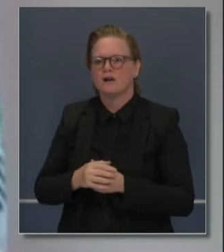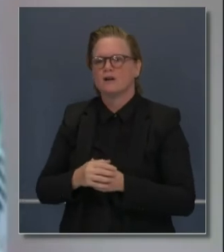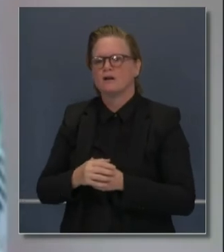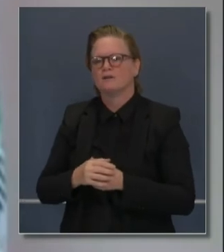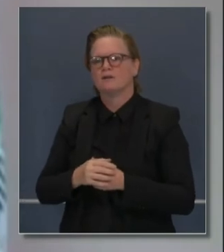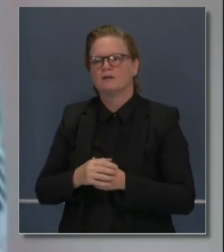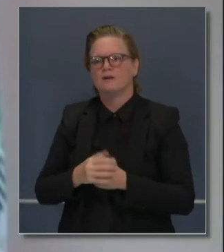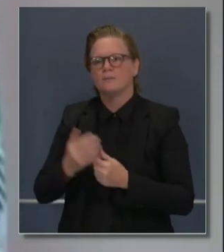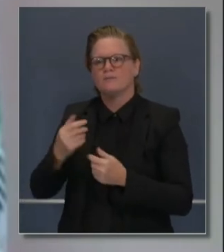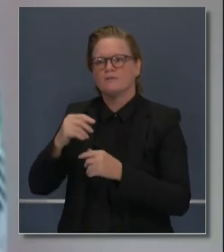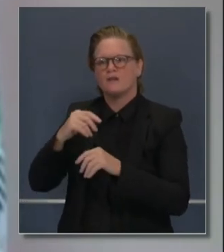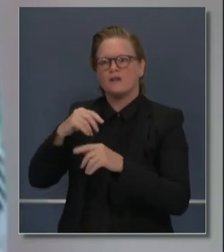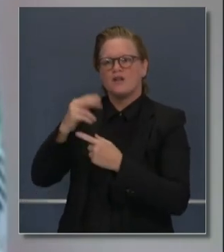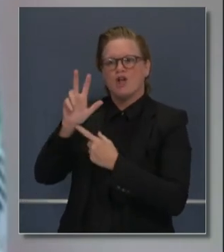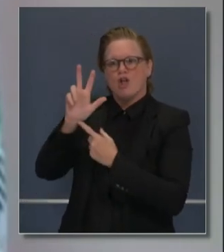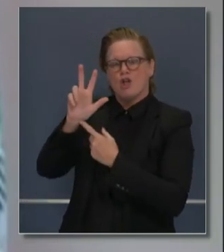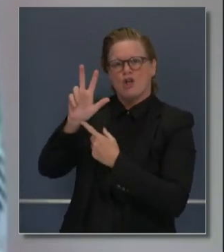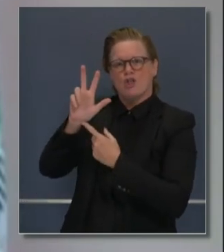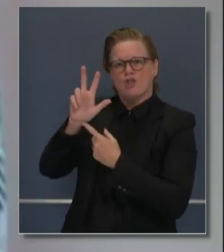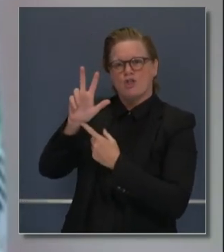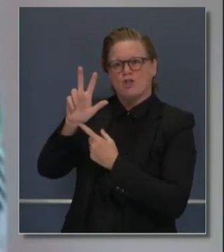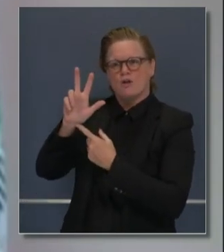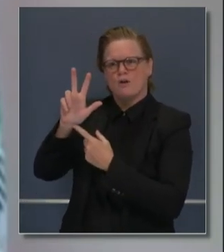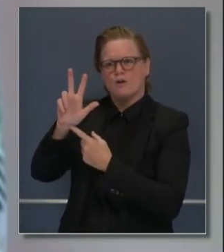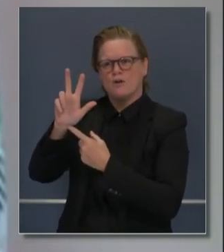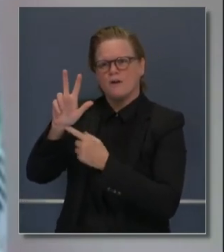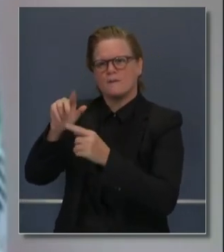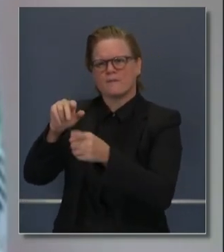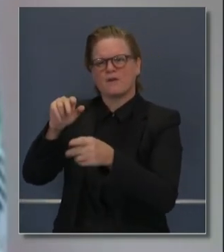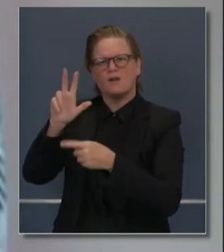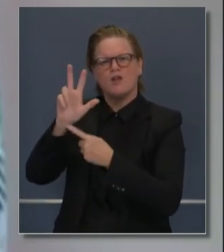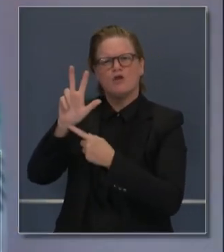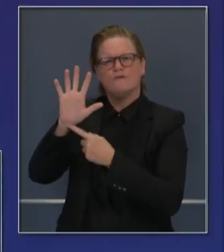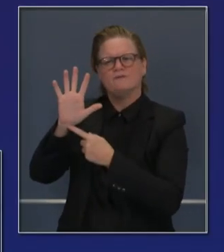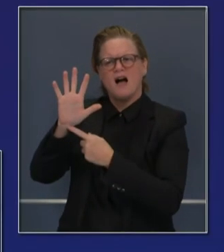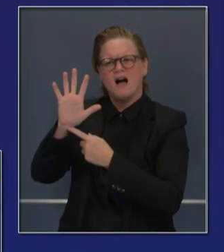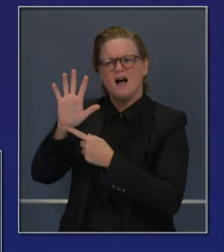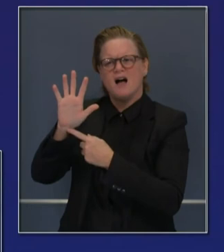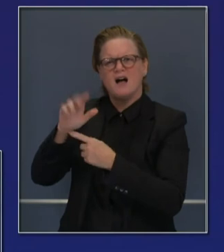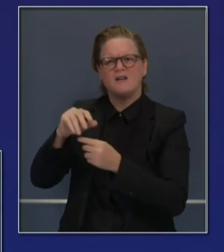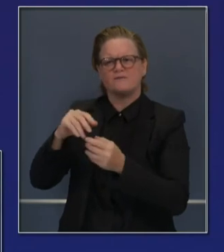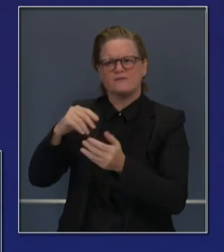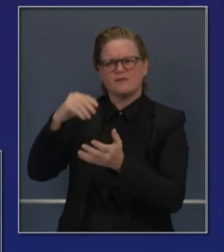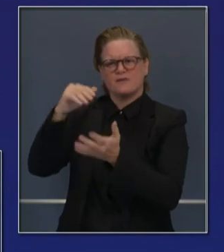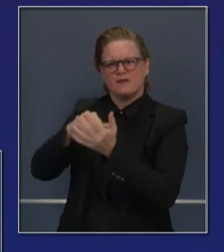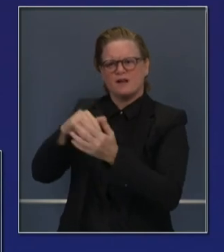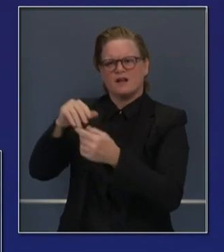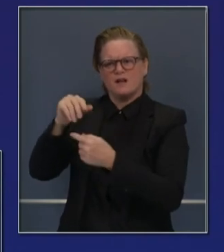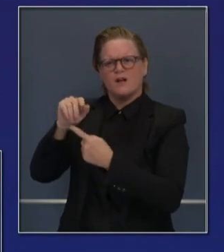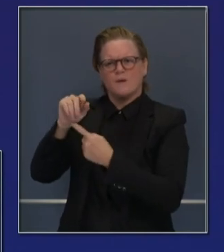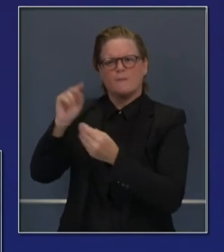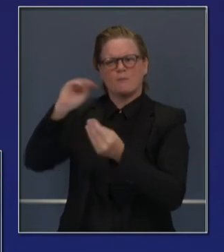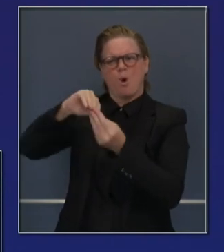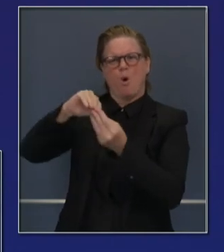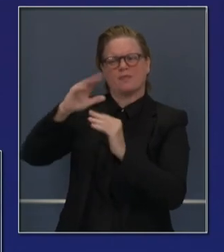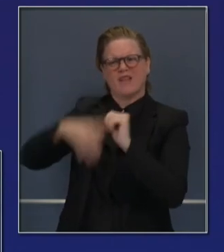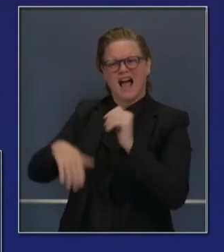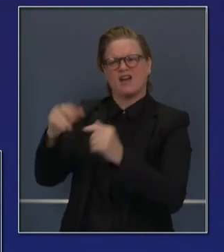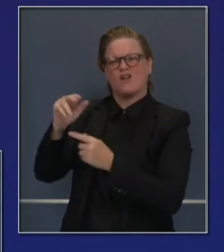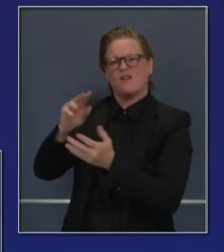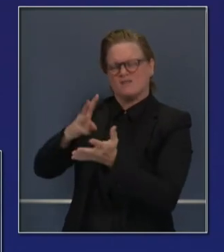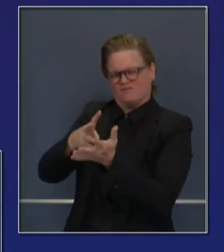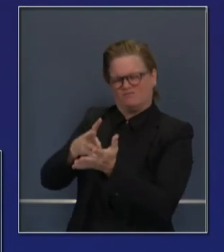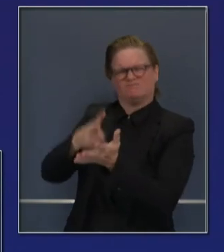100,000 people. I'll remind you that that's roughly four times higher than it was many weeks